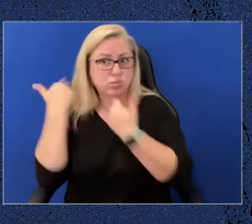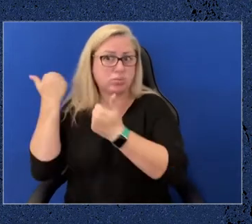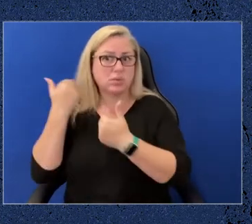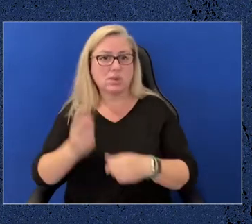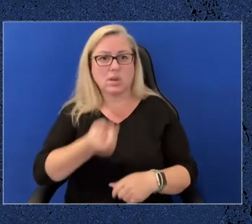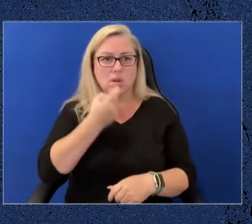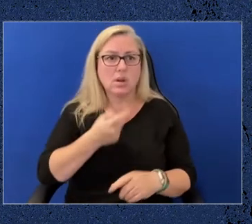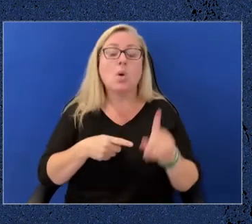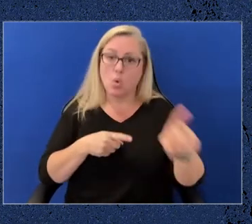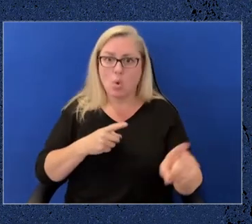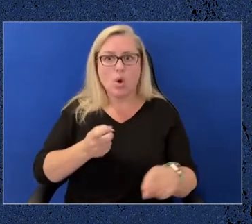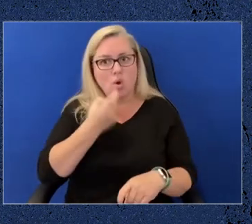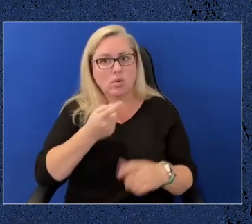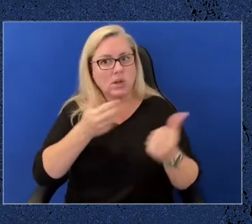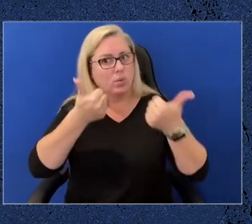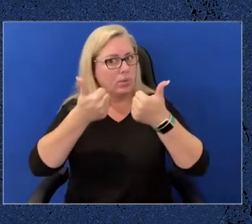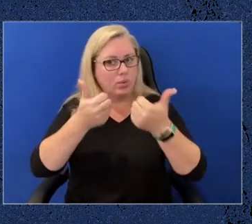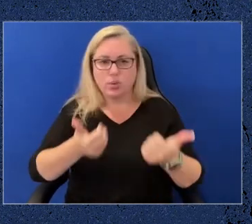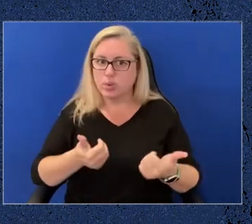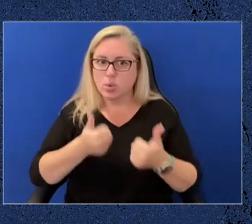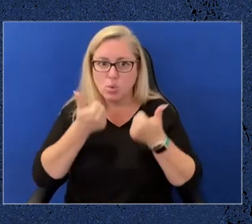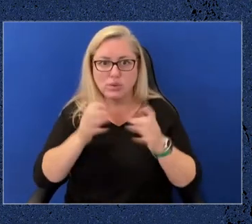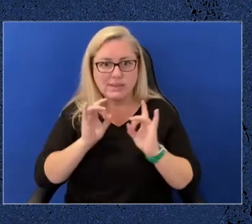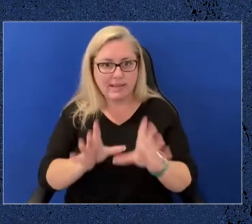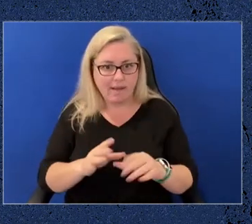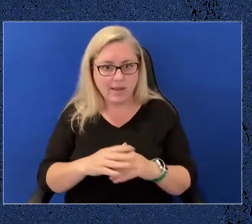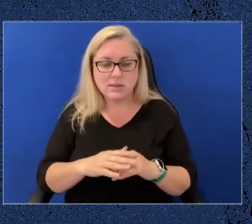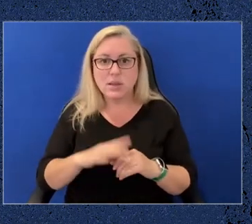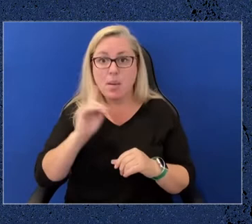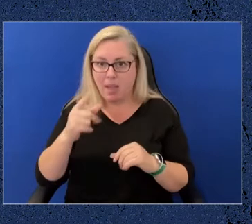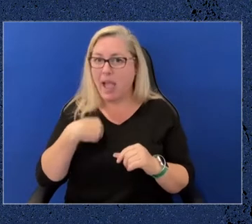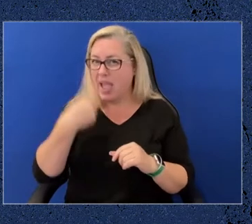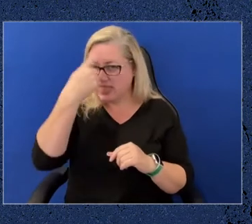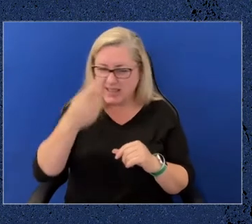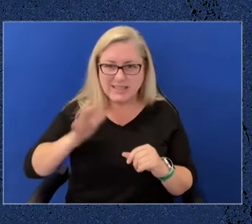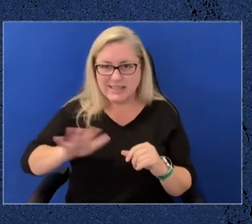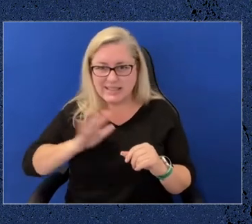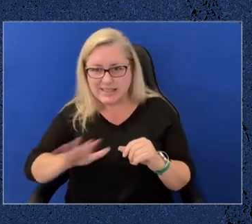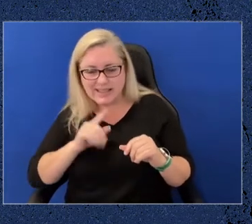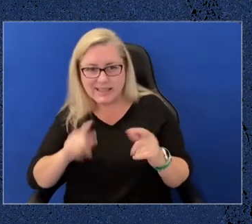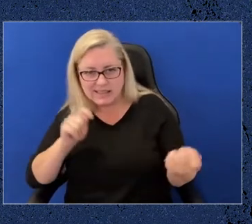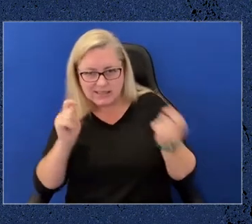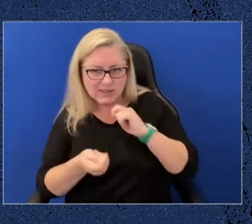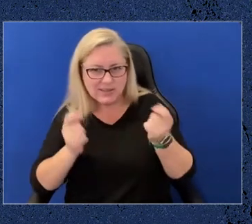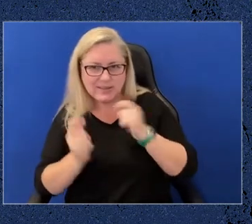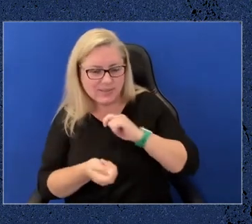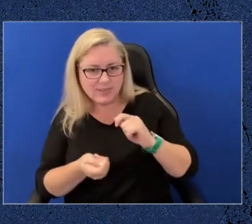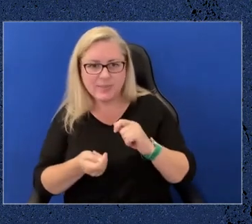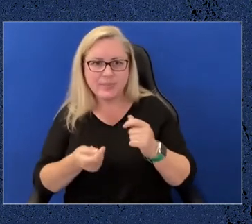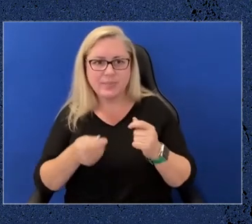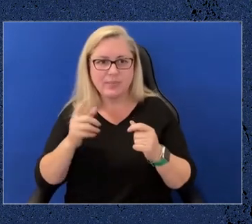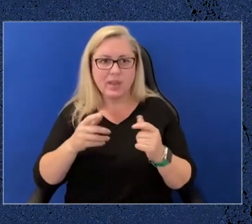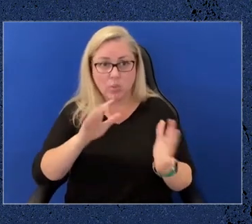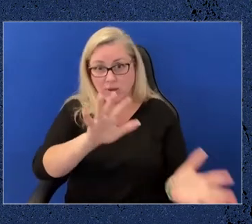lovely start, and I think we need to do a lot more. My main concern with this re-engineering of the landscape, so when you rip the concrete out, it's